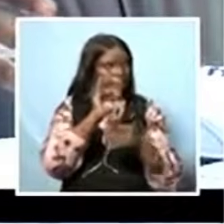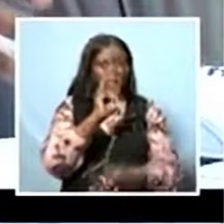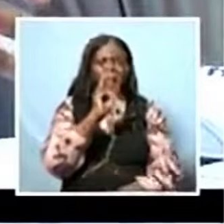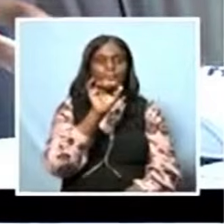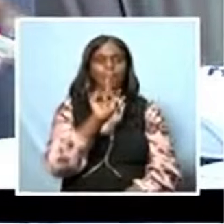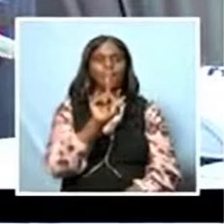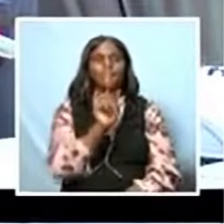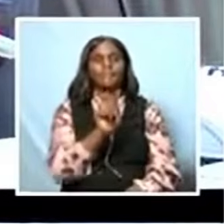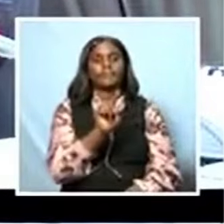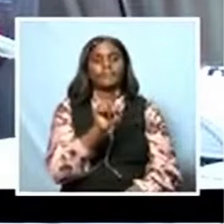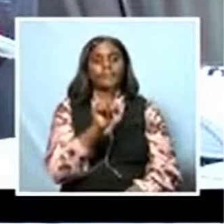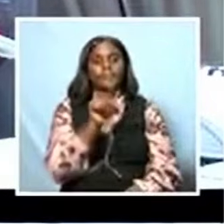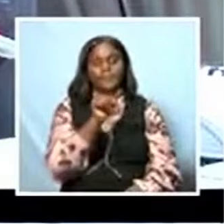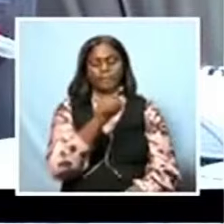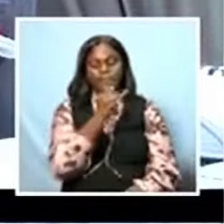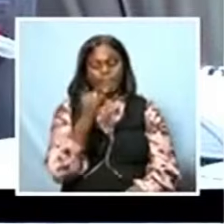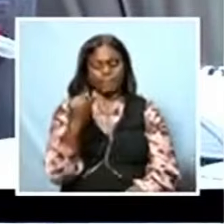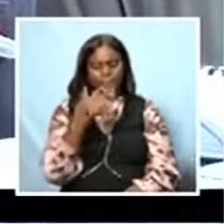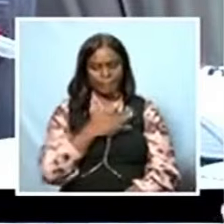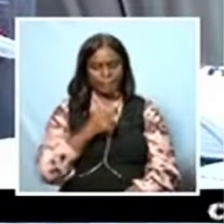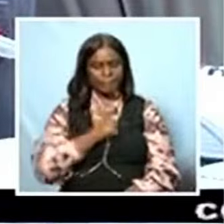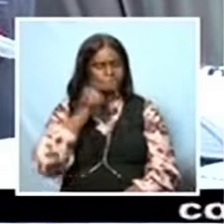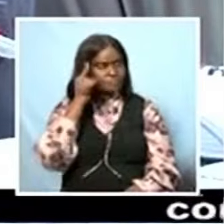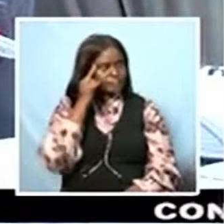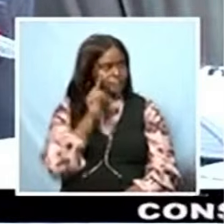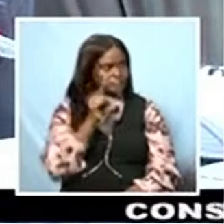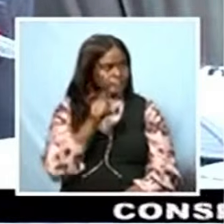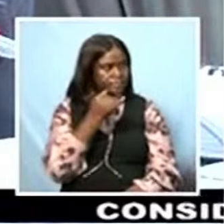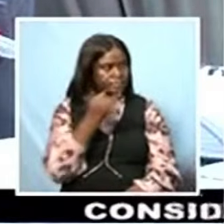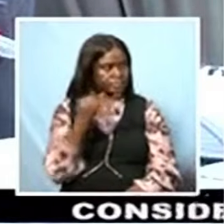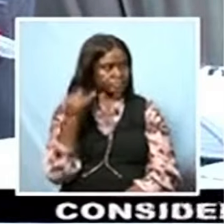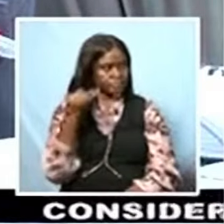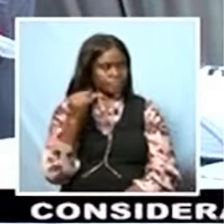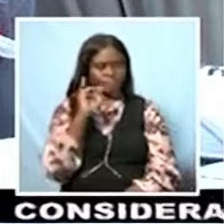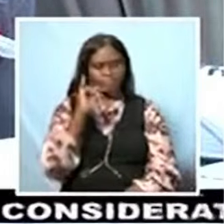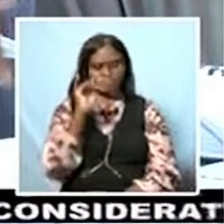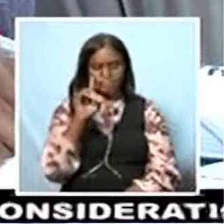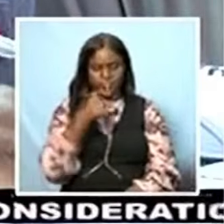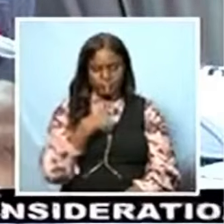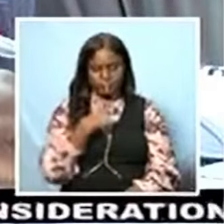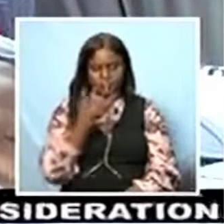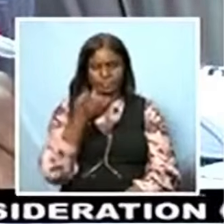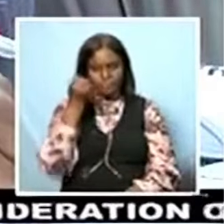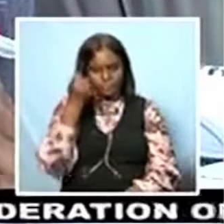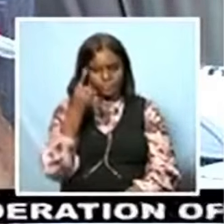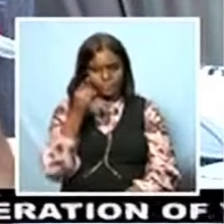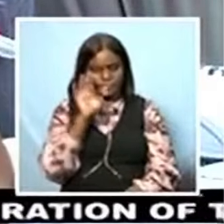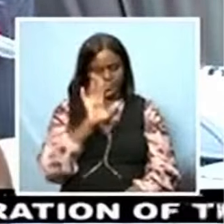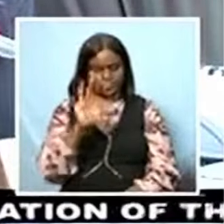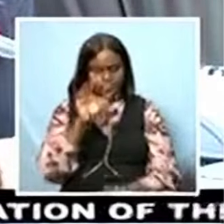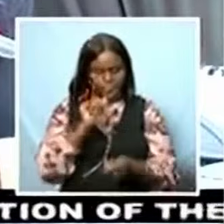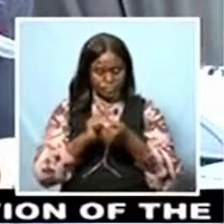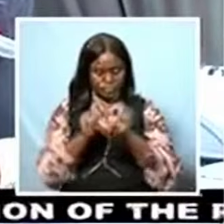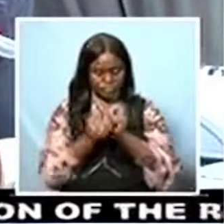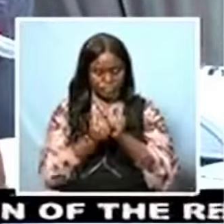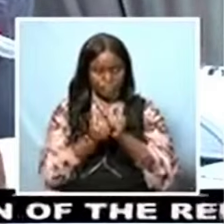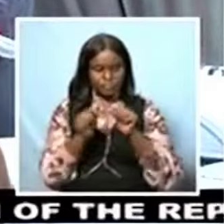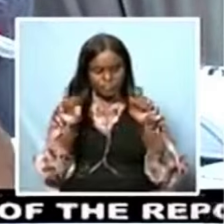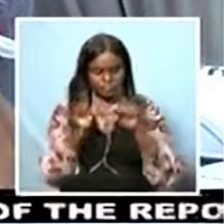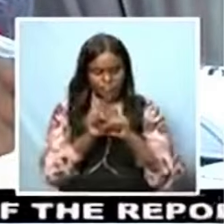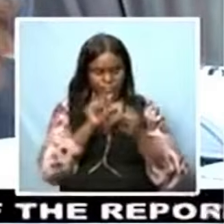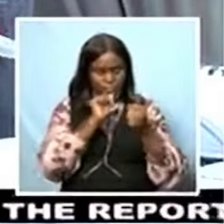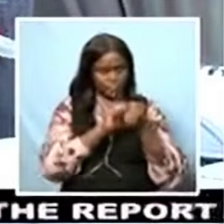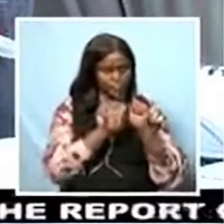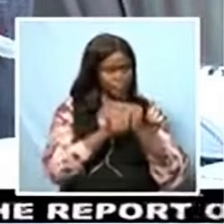identity. Because the issue here, I think, is the issue of the identity. So I want to understand the query. Is the